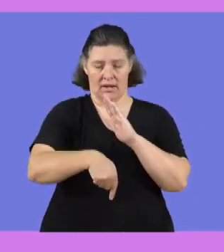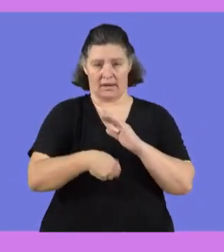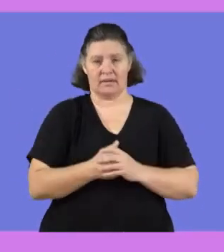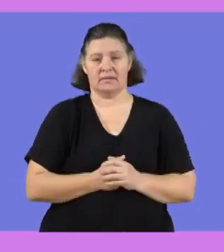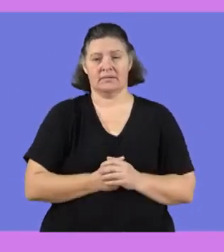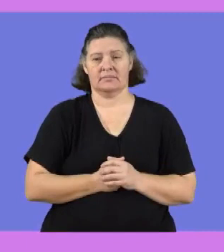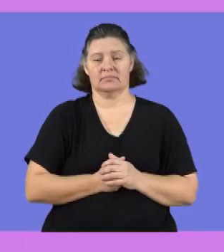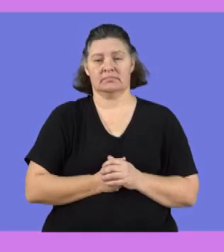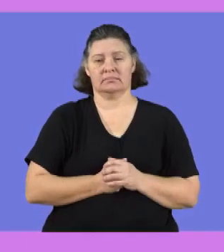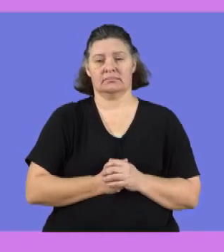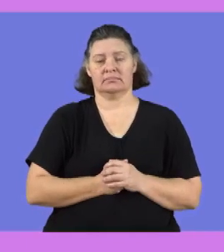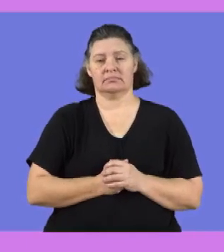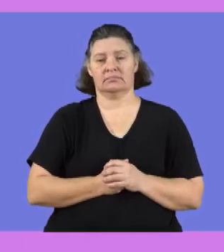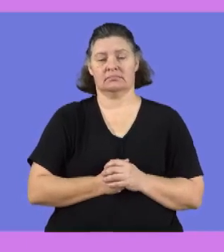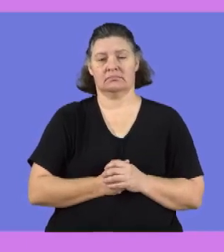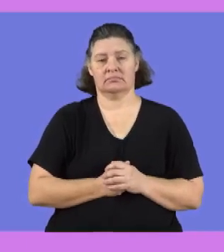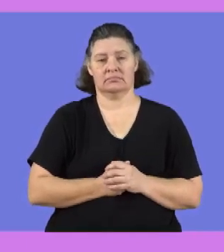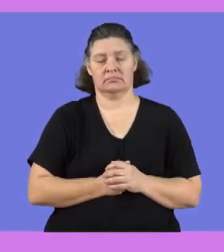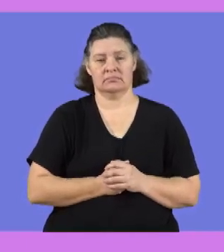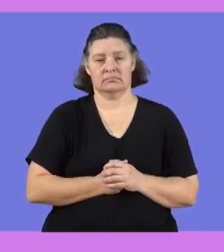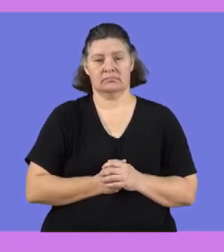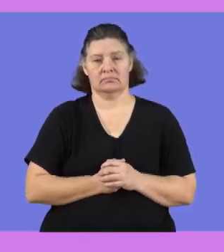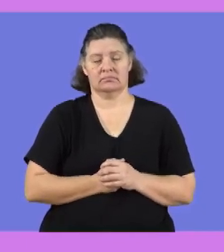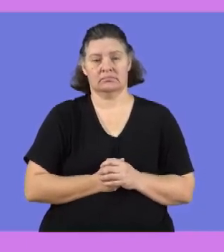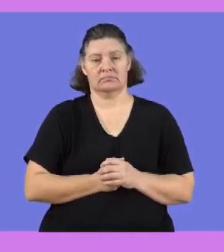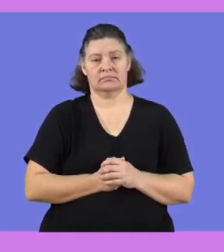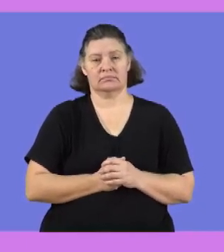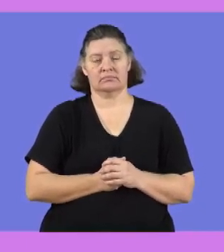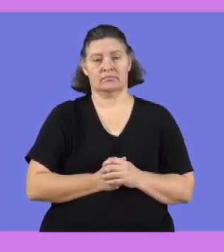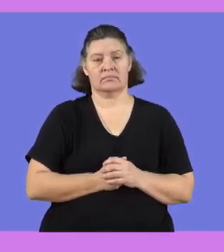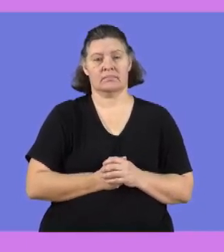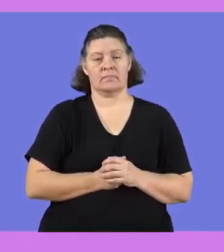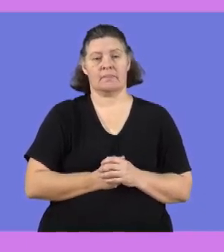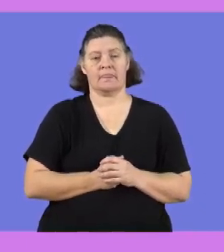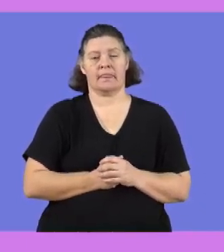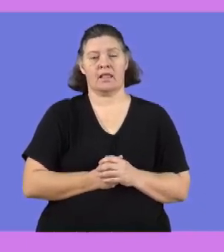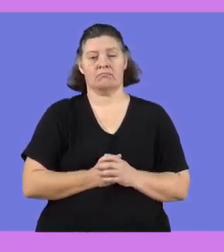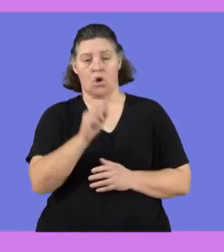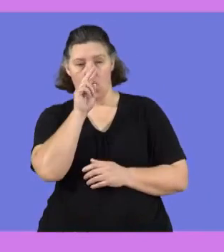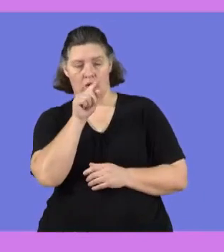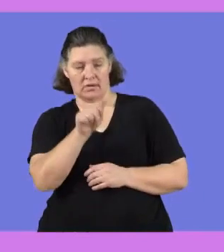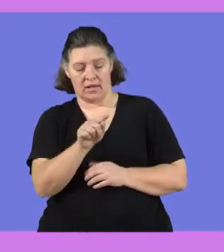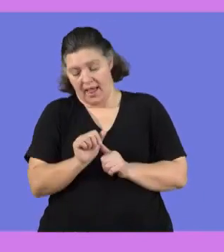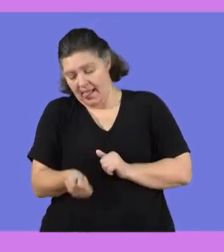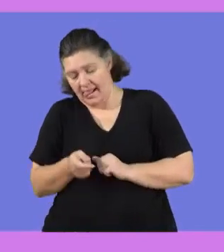then we are going to round down. So